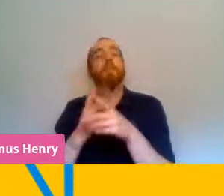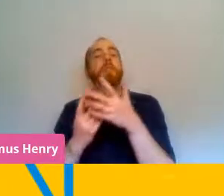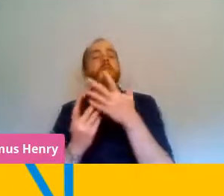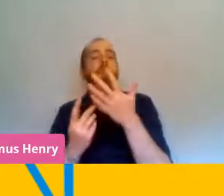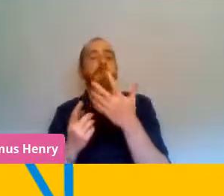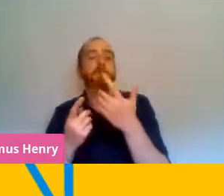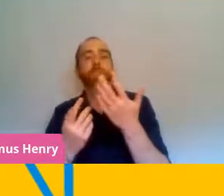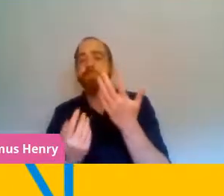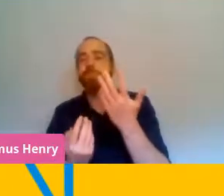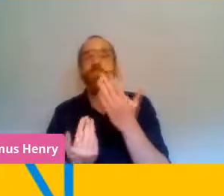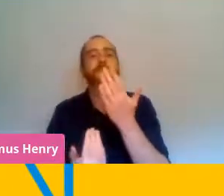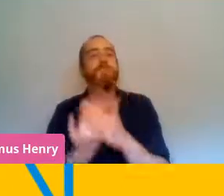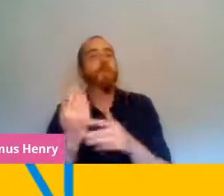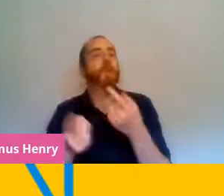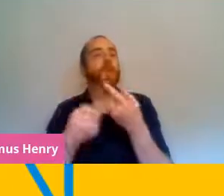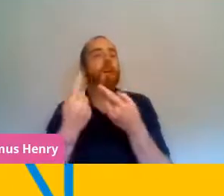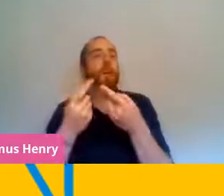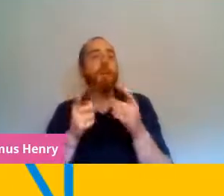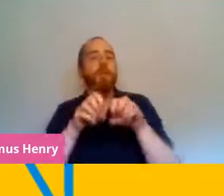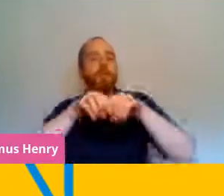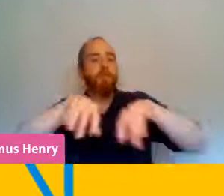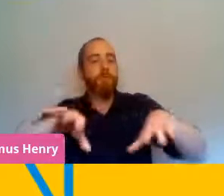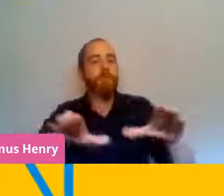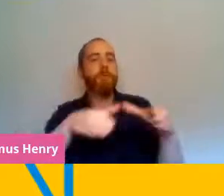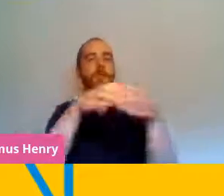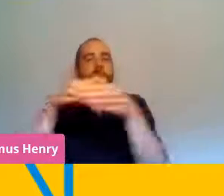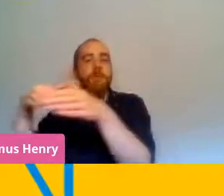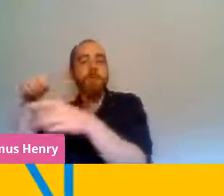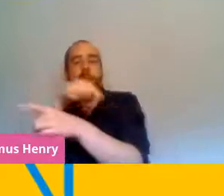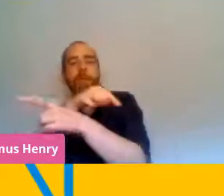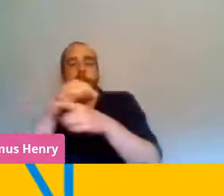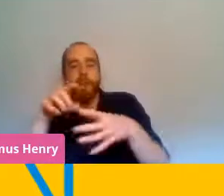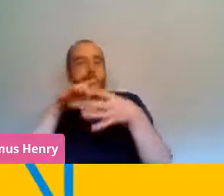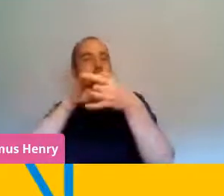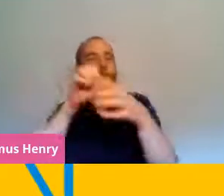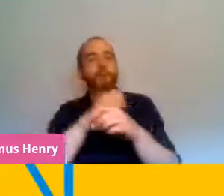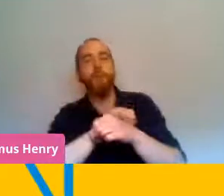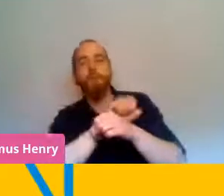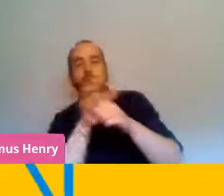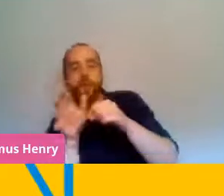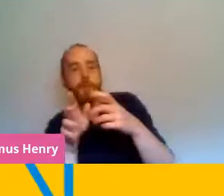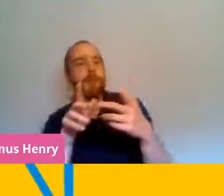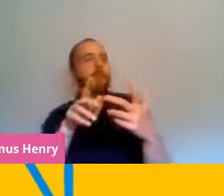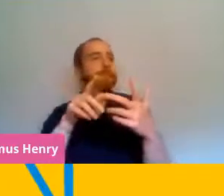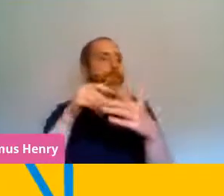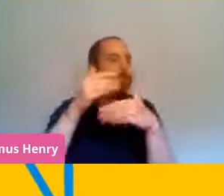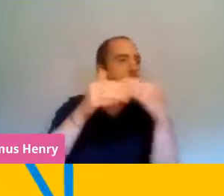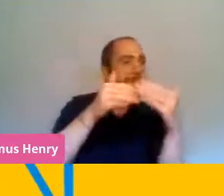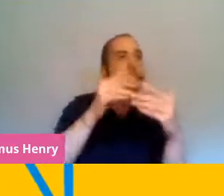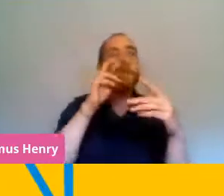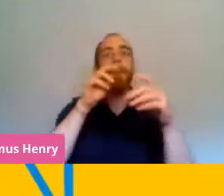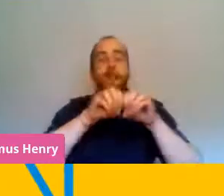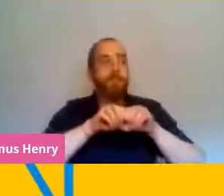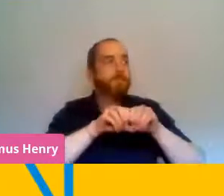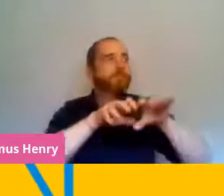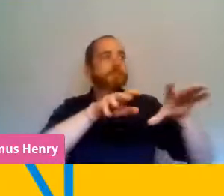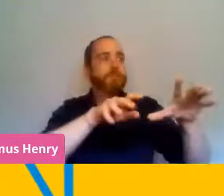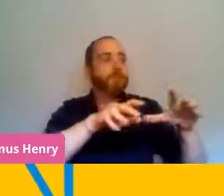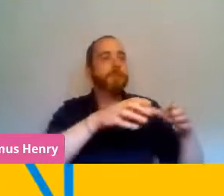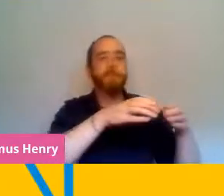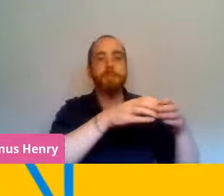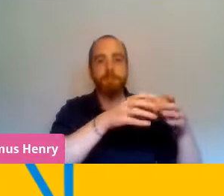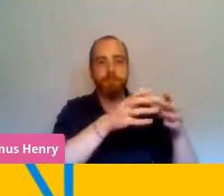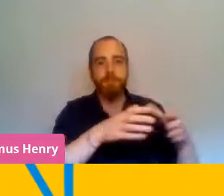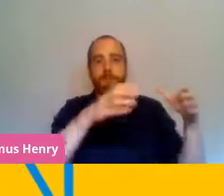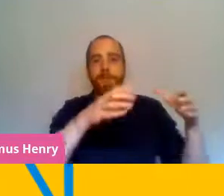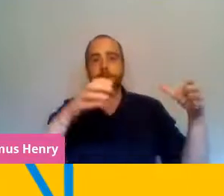as well, another grassroots group with an overlapping interest with UCU, and we're very happy to work with all those campaigns.